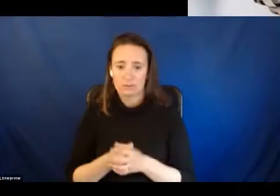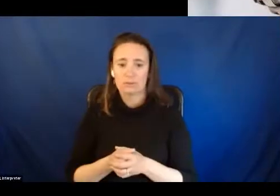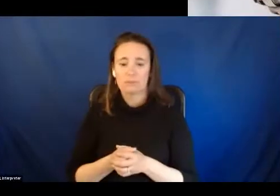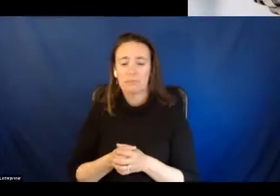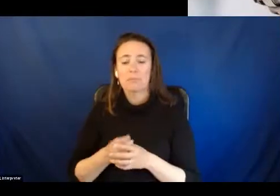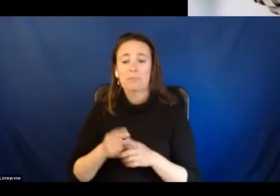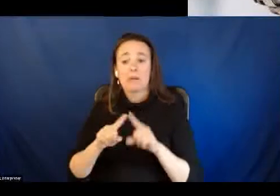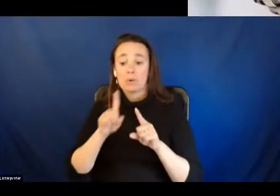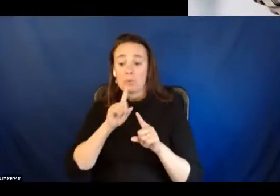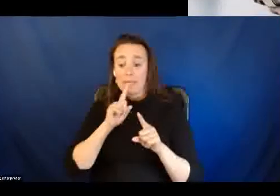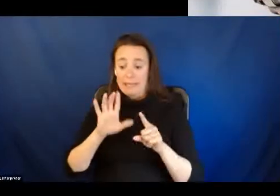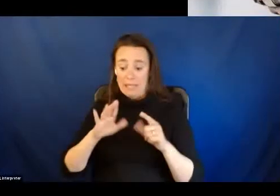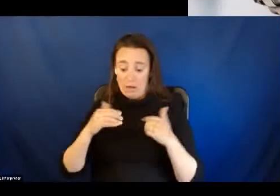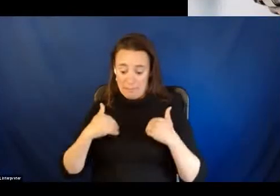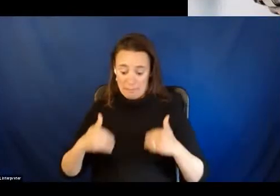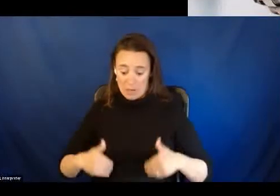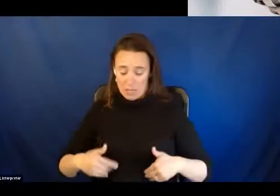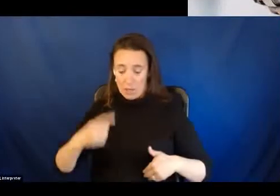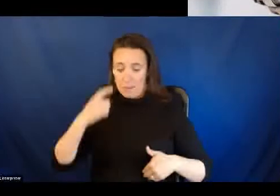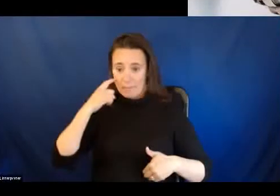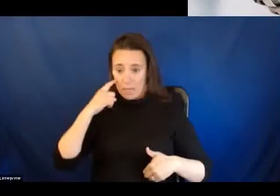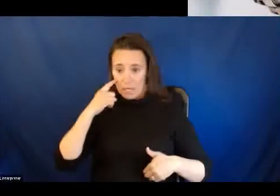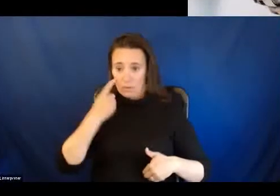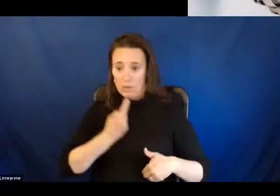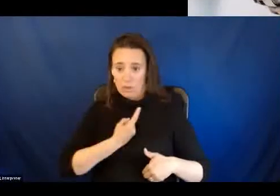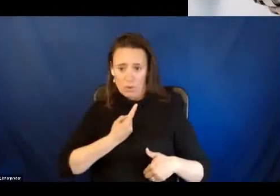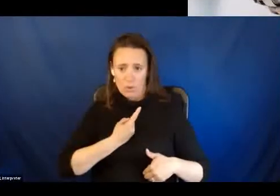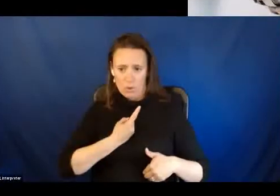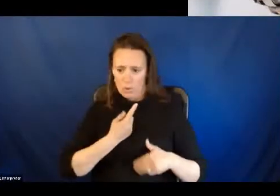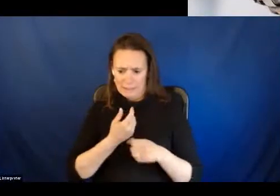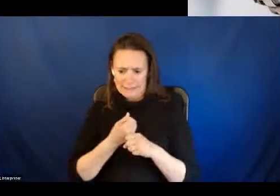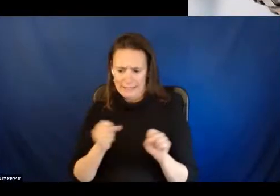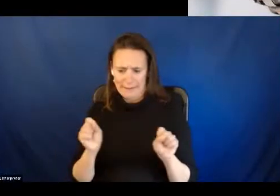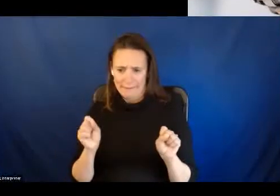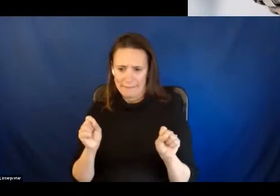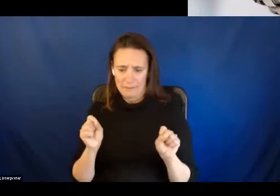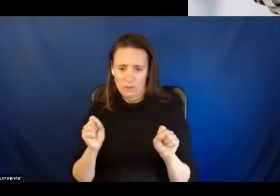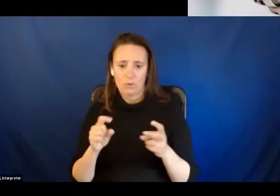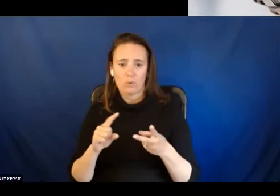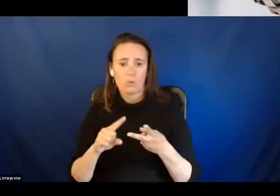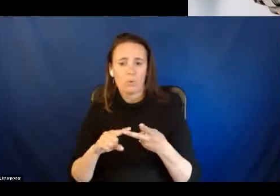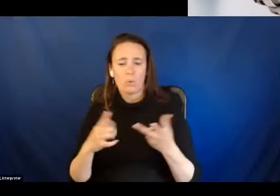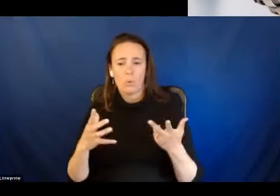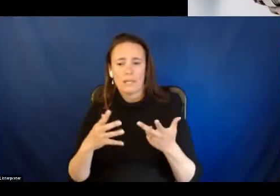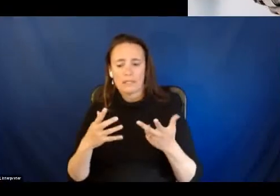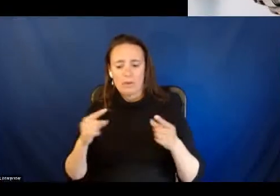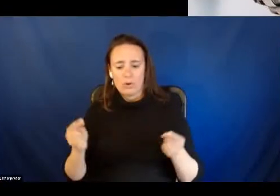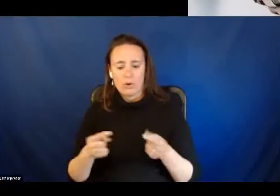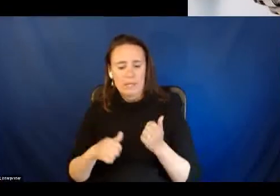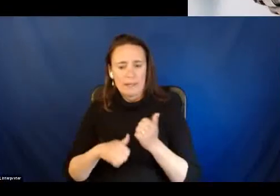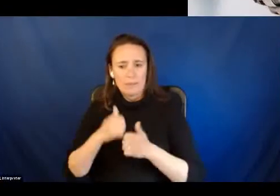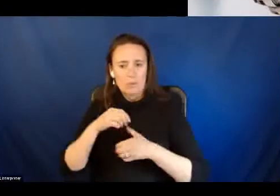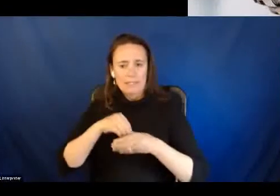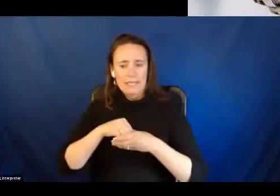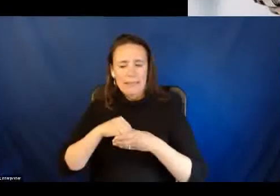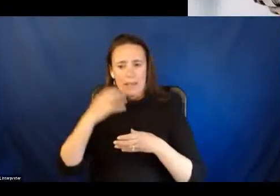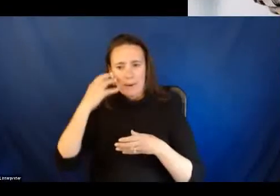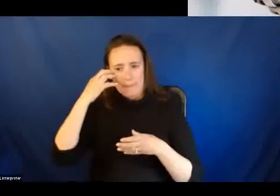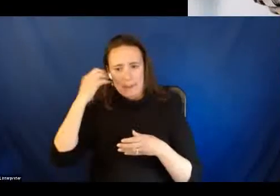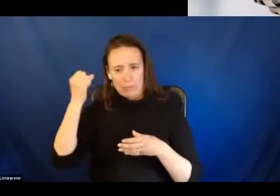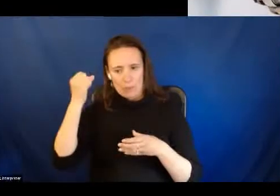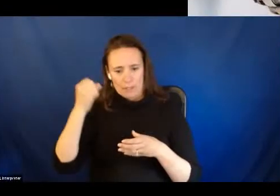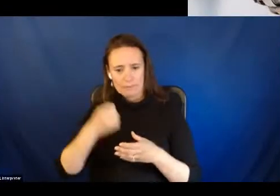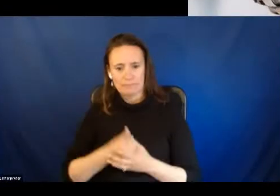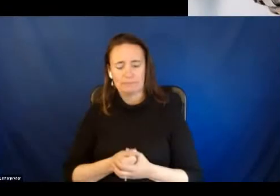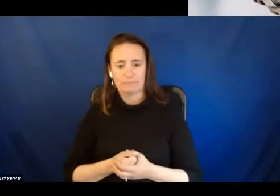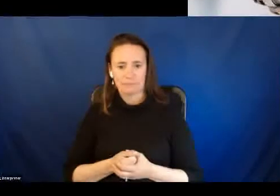mind, or when they're alone? What if the thing that's hurting them most is their memories? So with that in mind, we